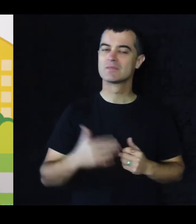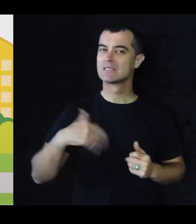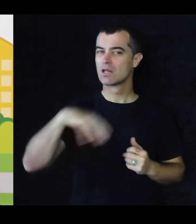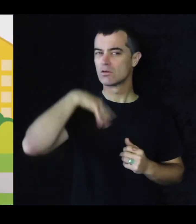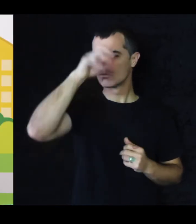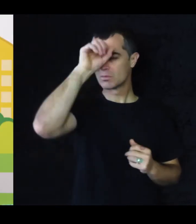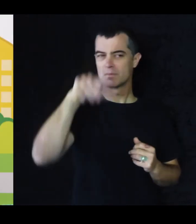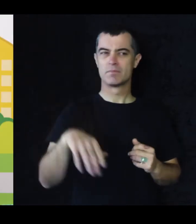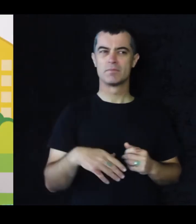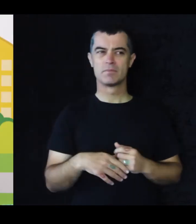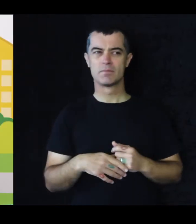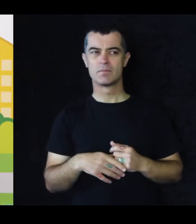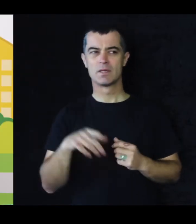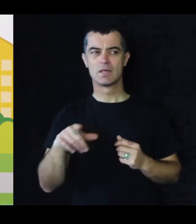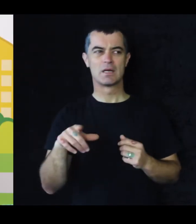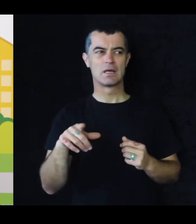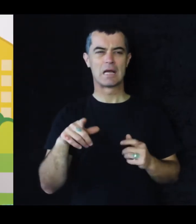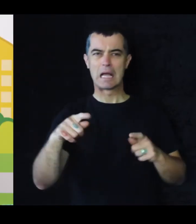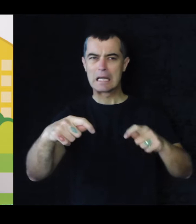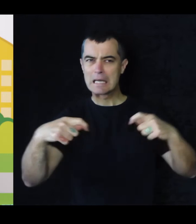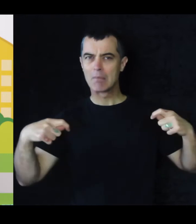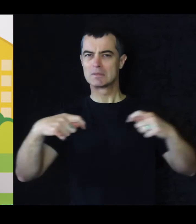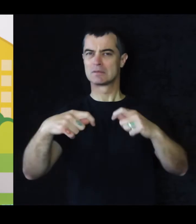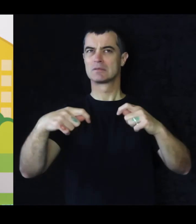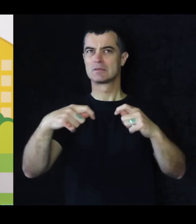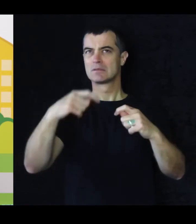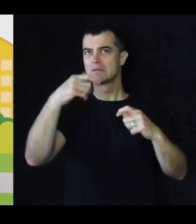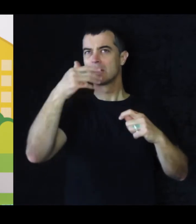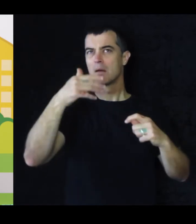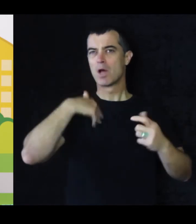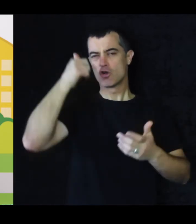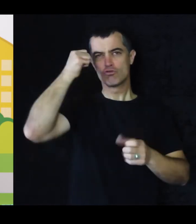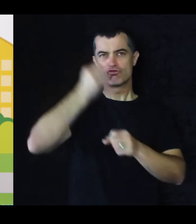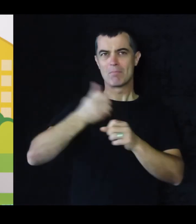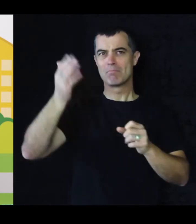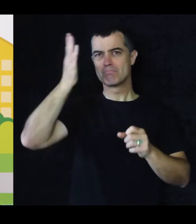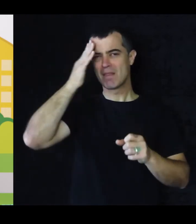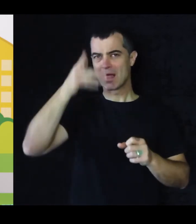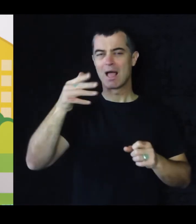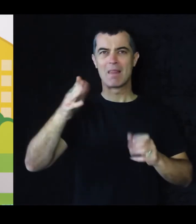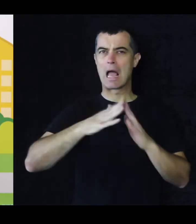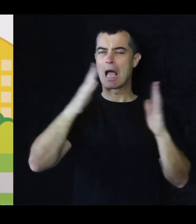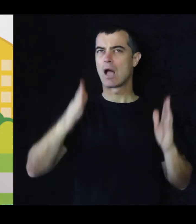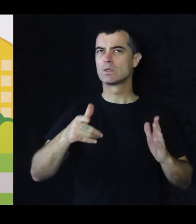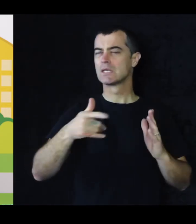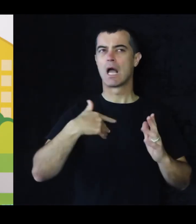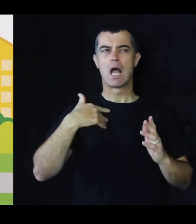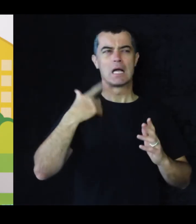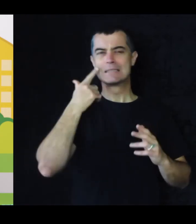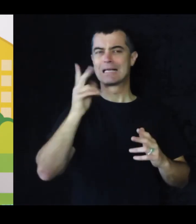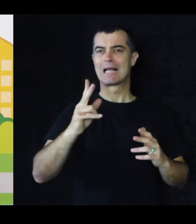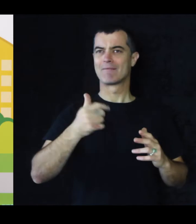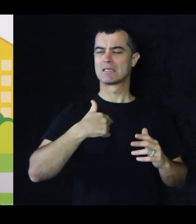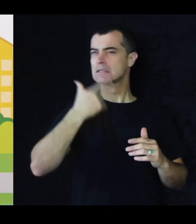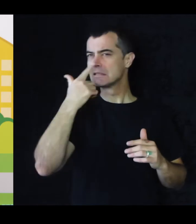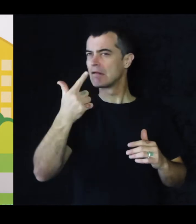a sort of a curio cabinet that my grandmother had, and that house I never saw again past the age of 7 or